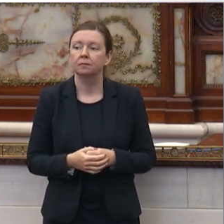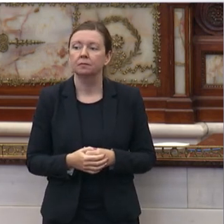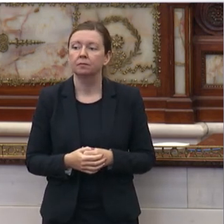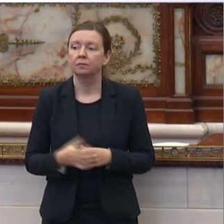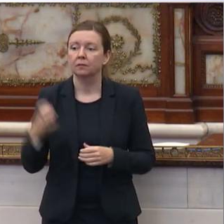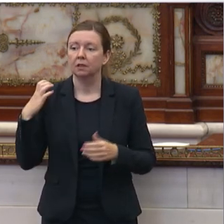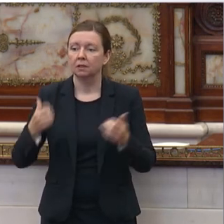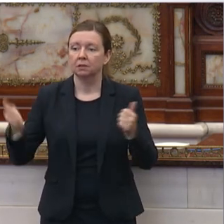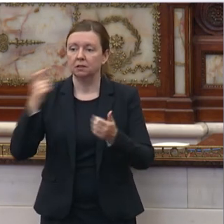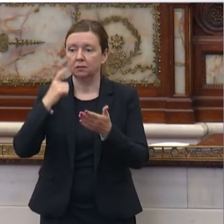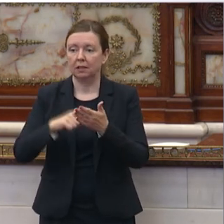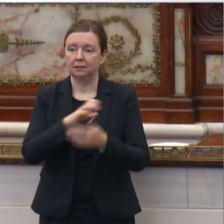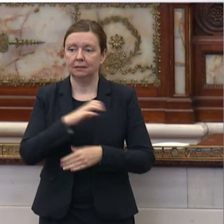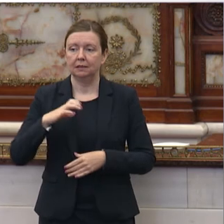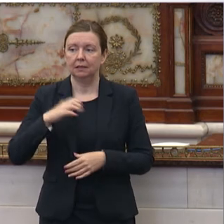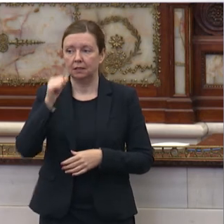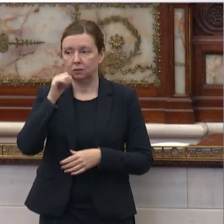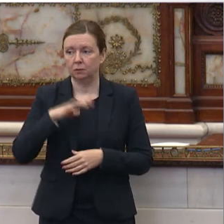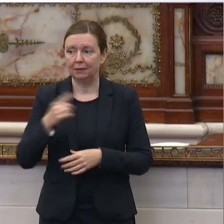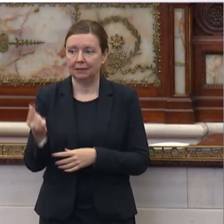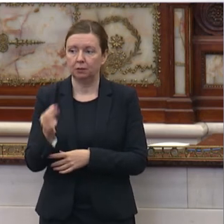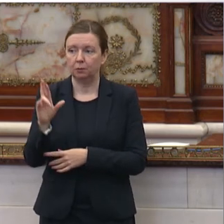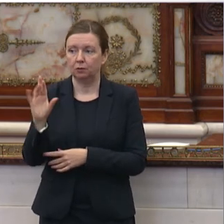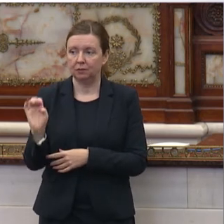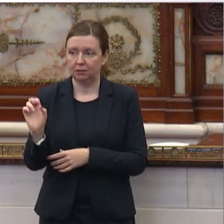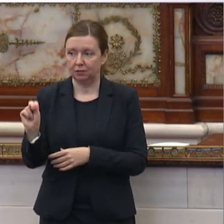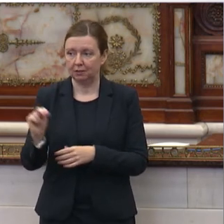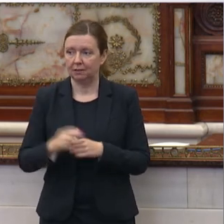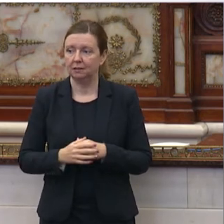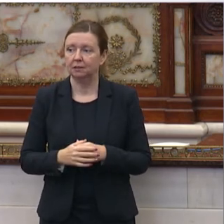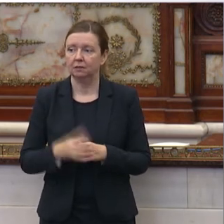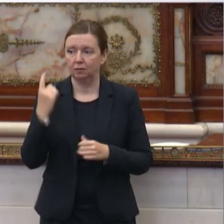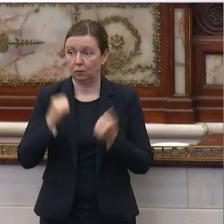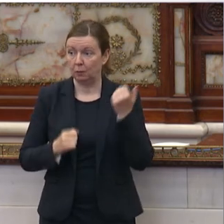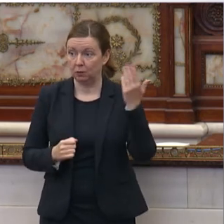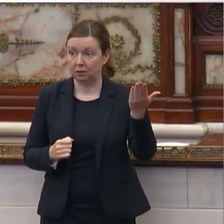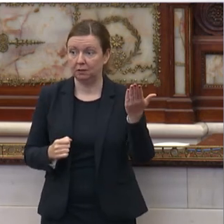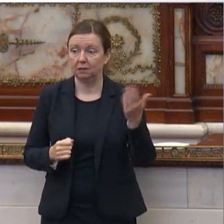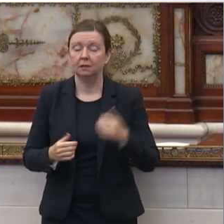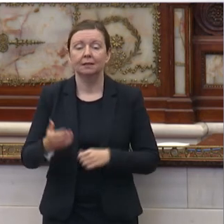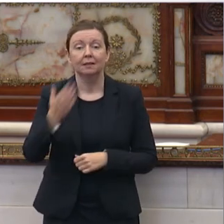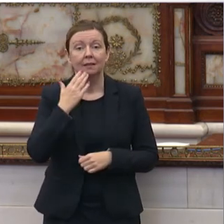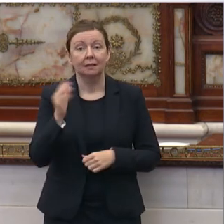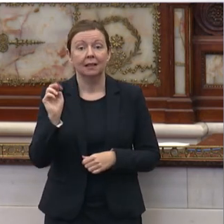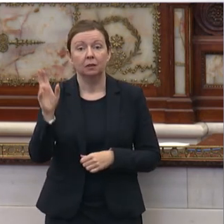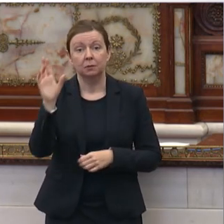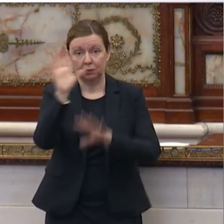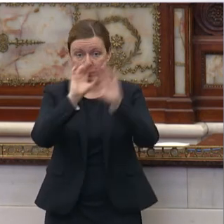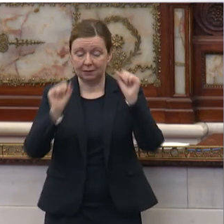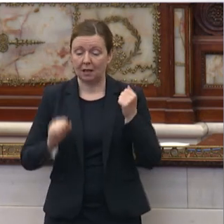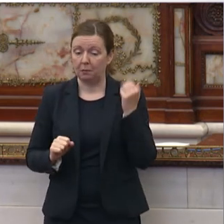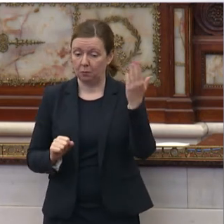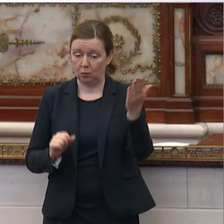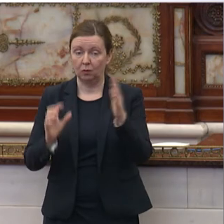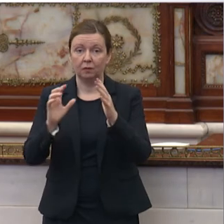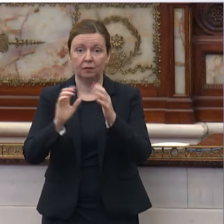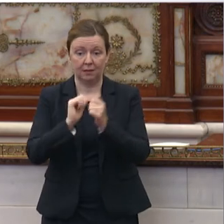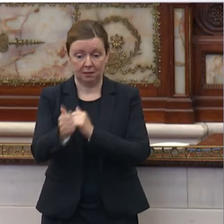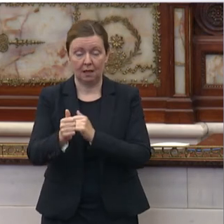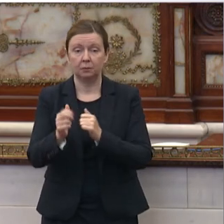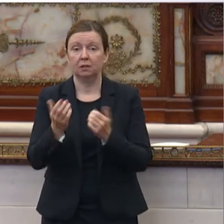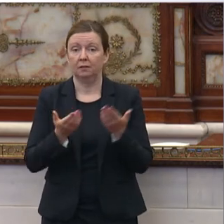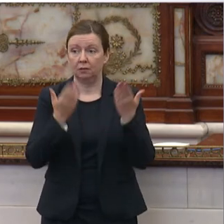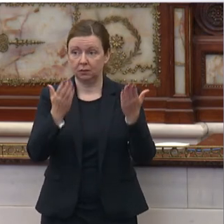Chair recognizes Councilwoman Gilmore Richardson for a motion. Thank you, Mr. President. I move the adoption of the